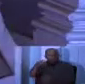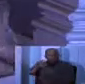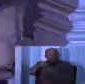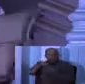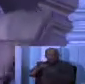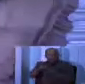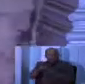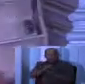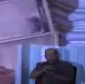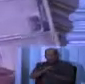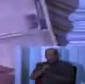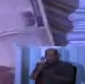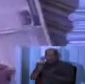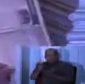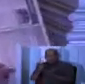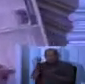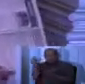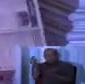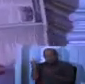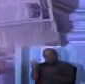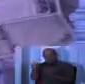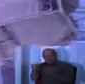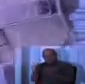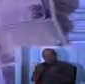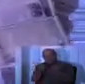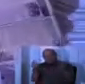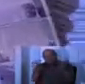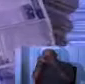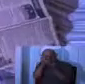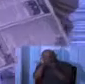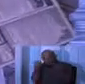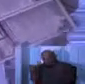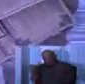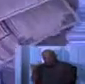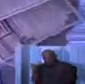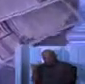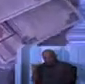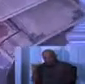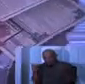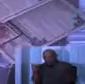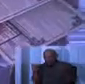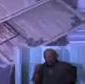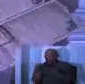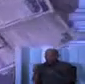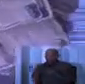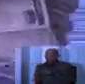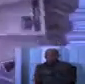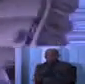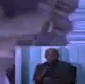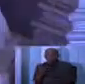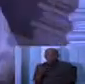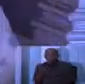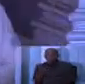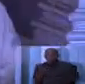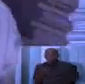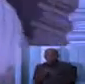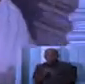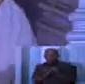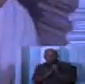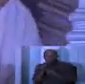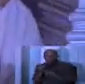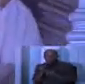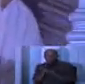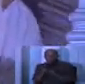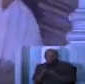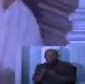inside you will find a whole host of announcements and information, not only to make your visit here more comfortable, but also to enable you